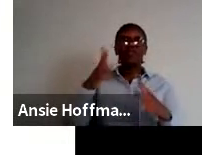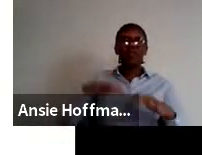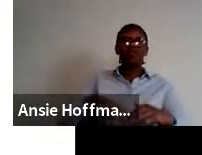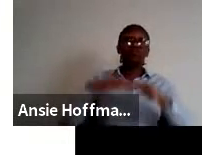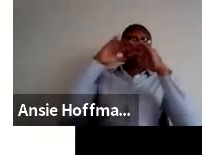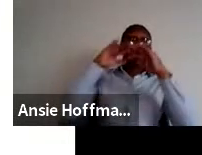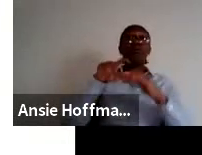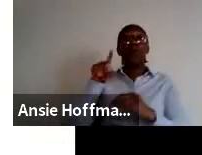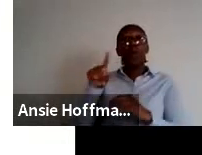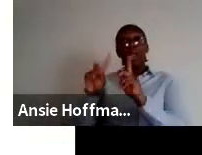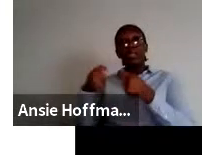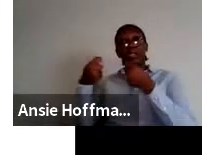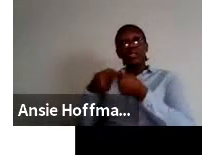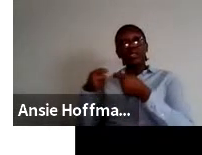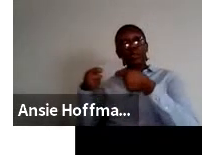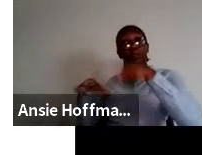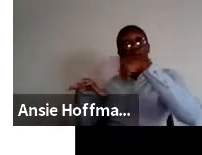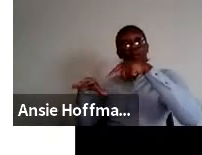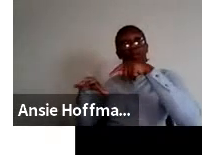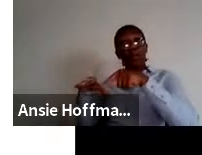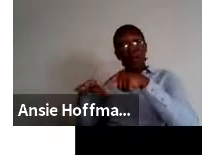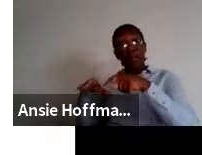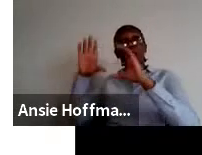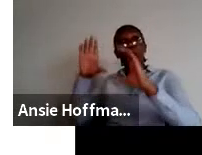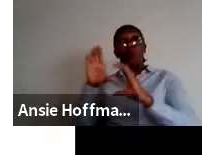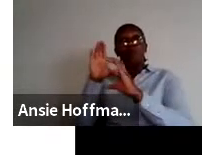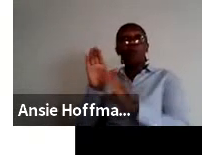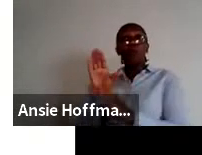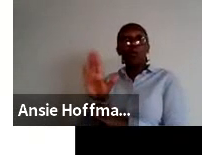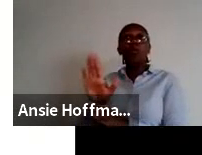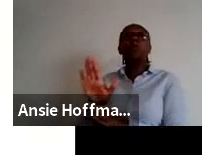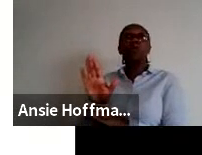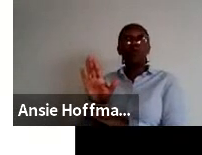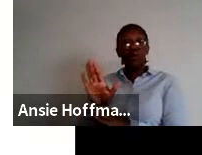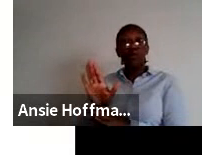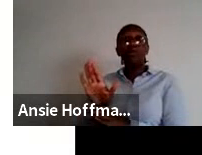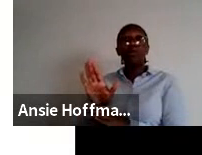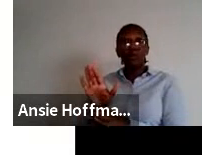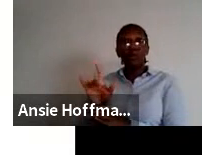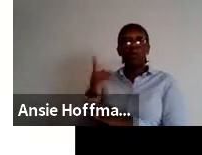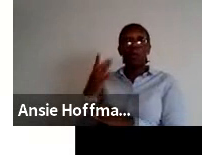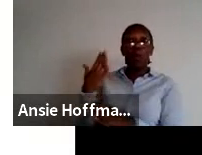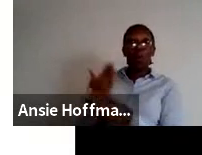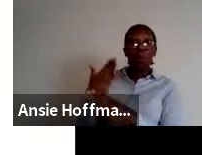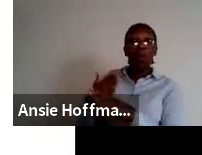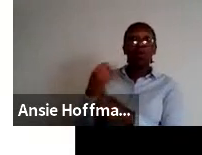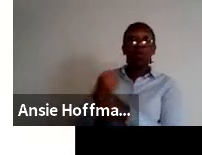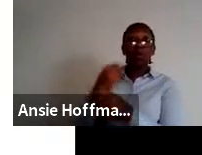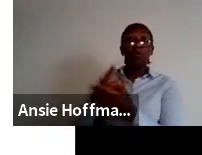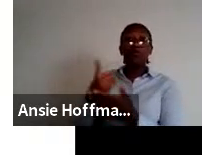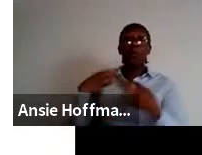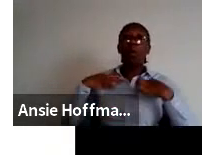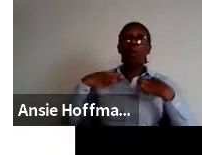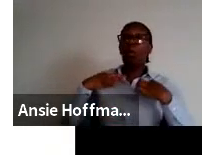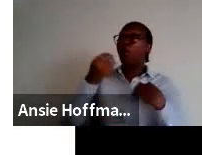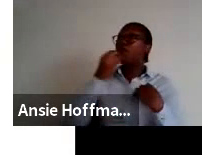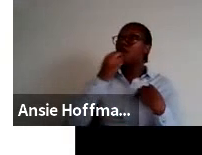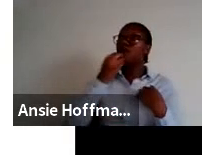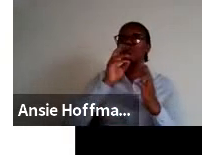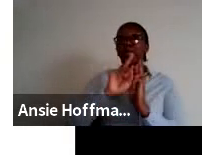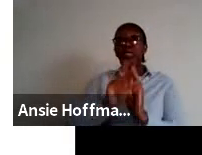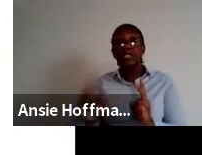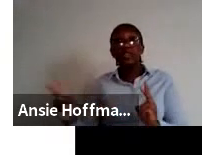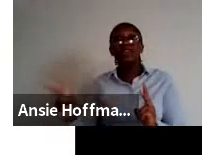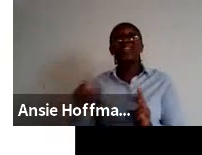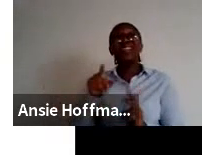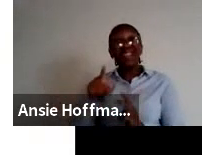team that focuses on the undervaluation taking place that is rampant within clothing, footwear, textile, and leather. As part of